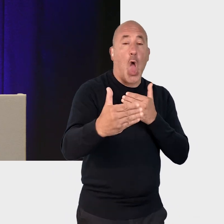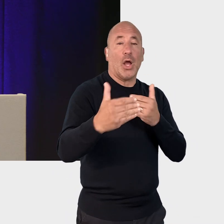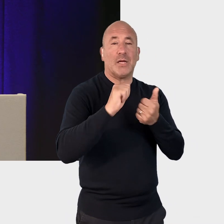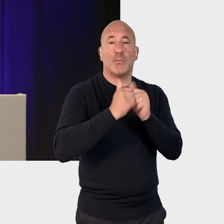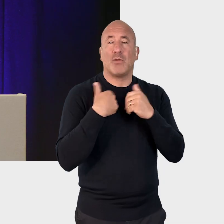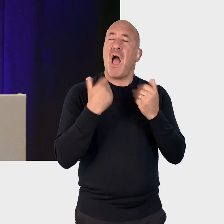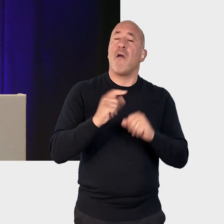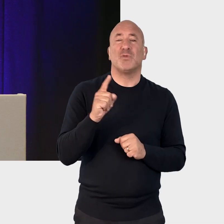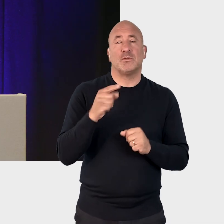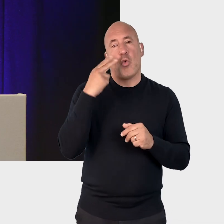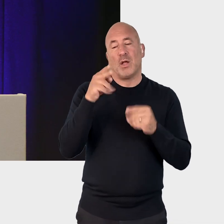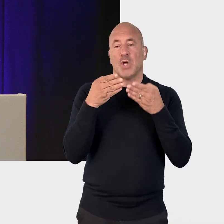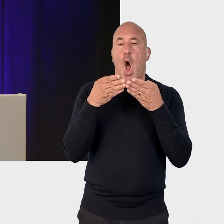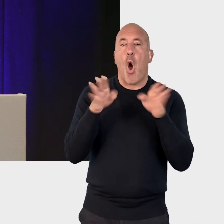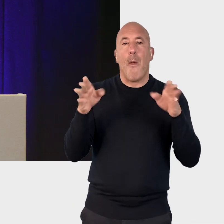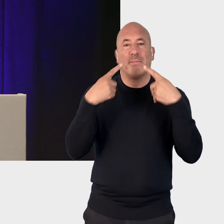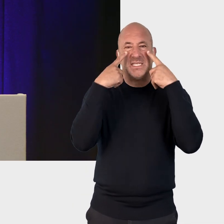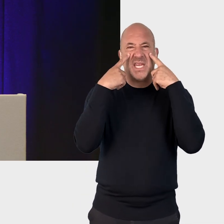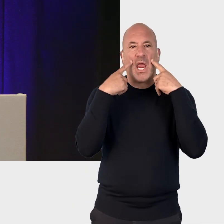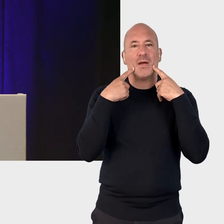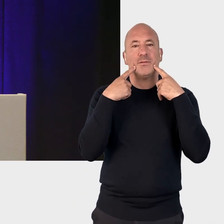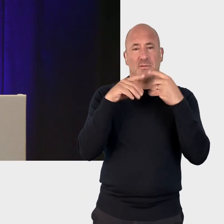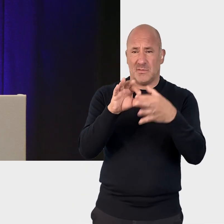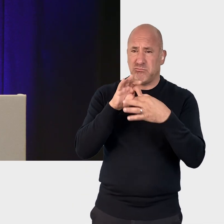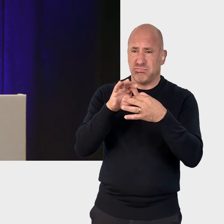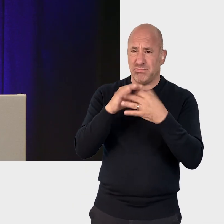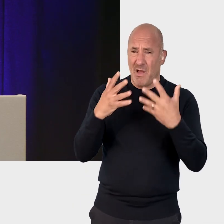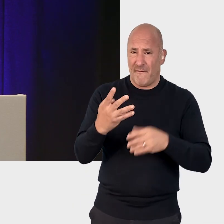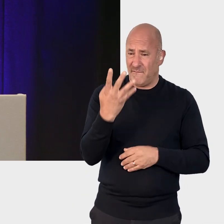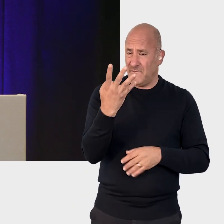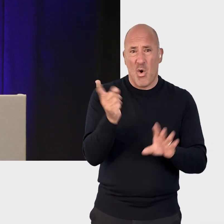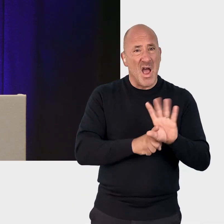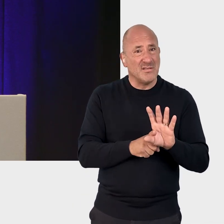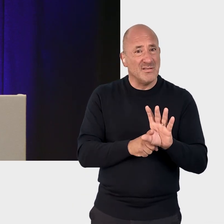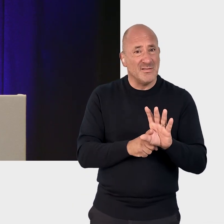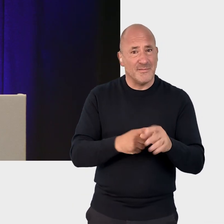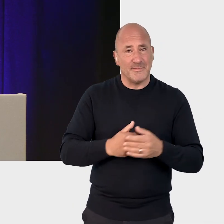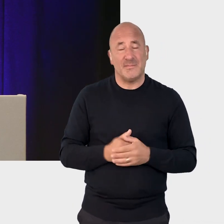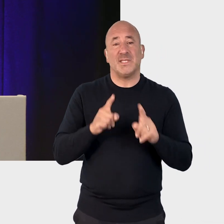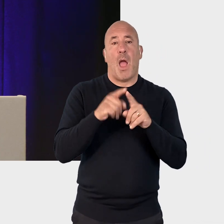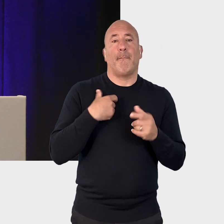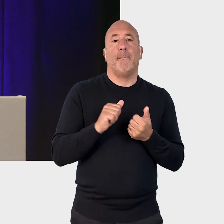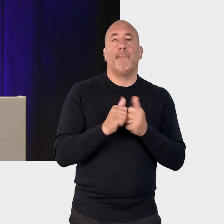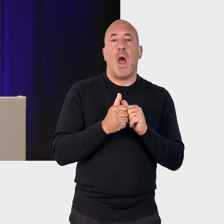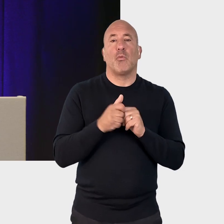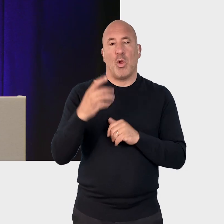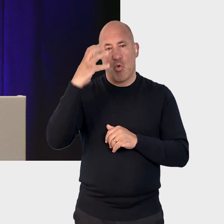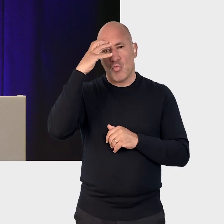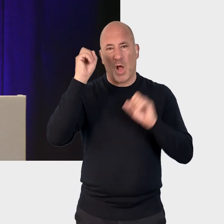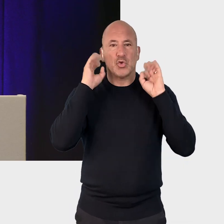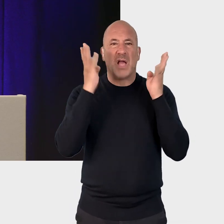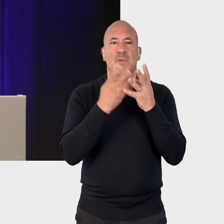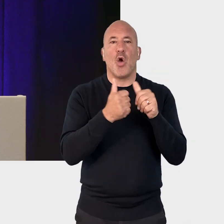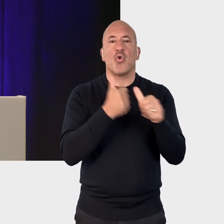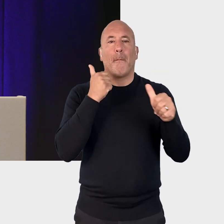essentially long-term ones, and the longest-term partnership we've had has been with Open Theatre. It's been about 4 years now. We're